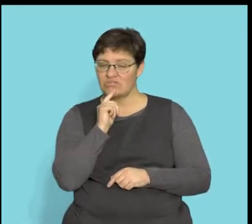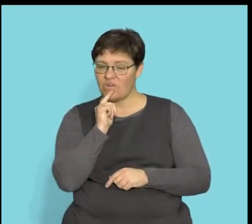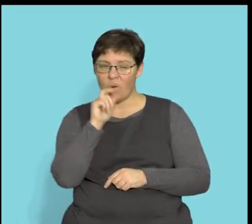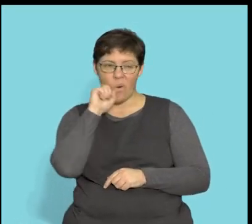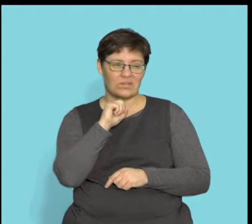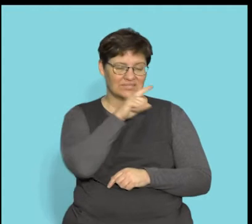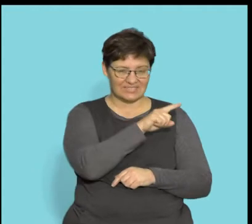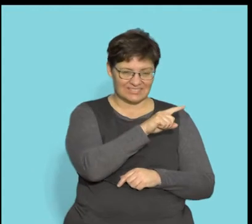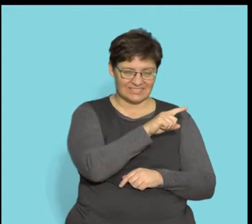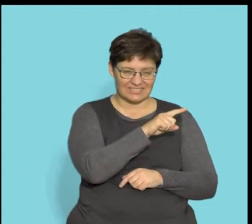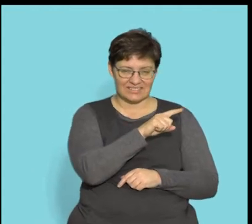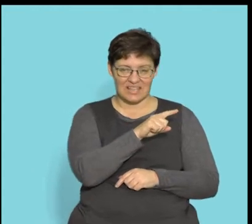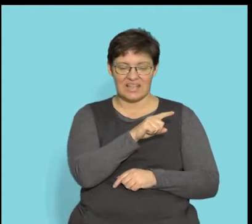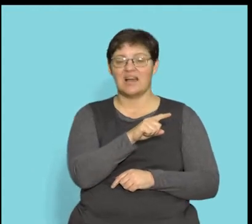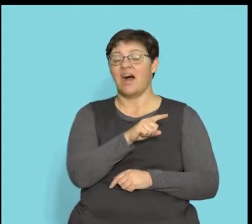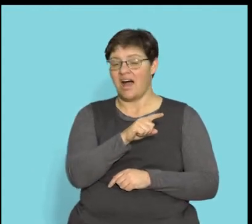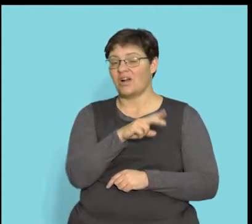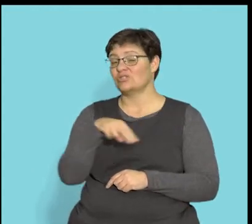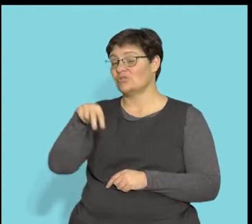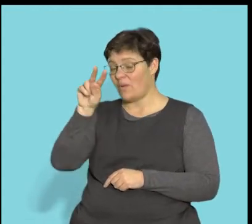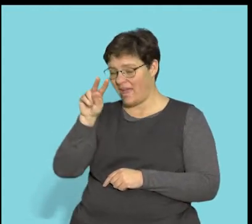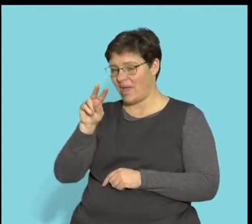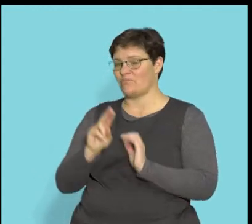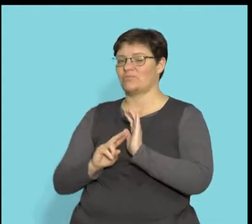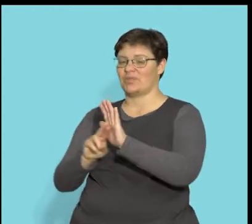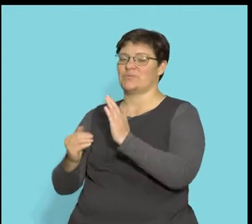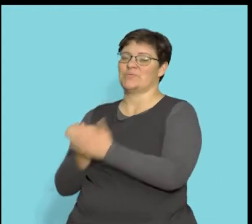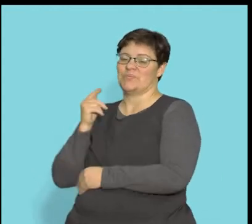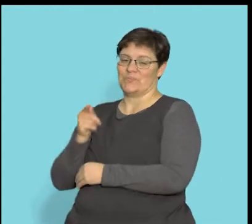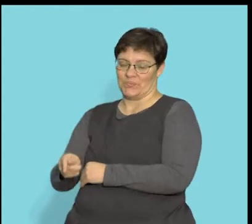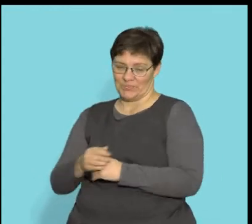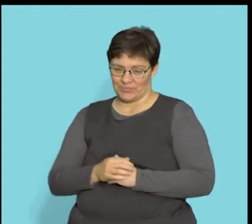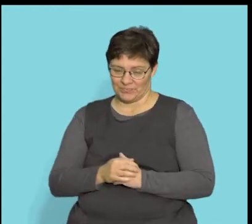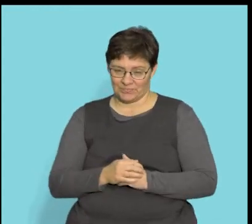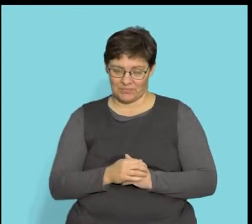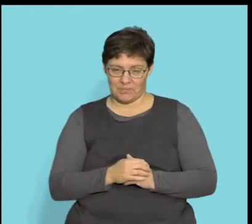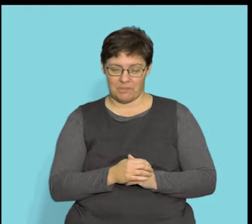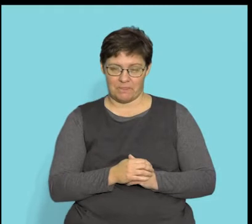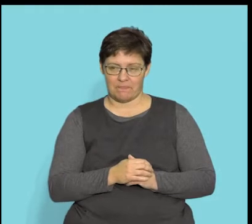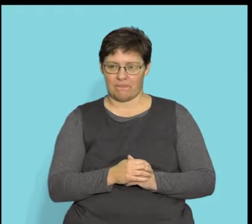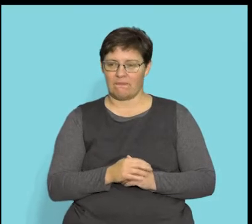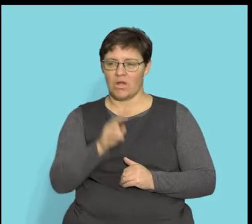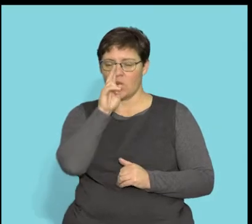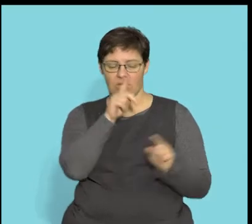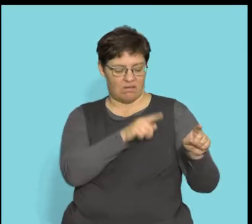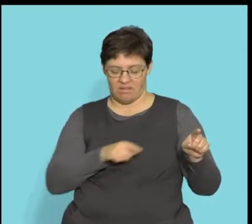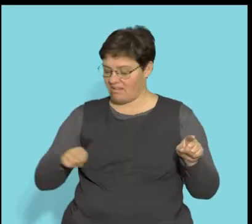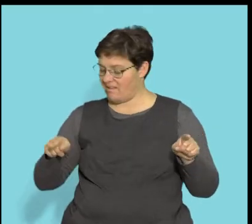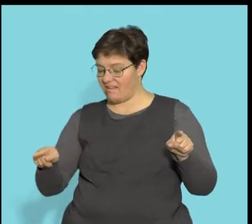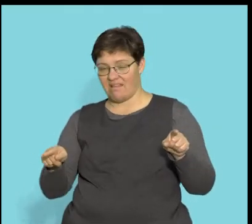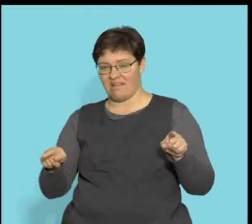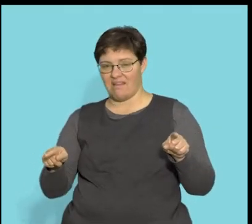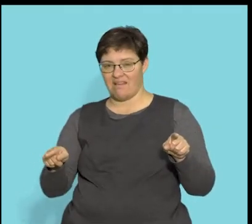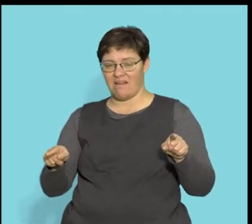squared times the old surface area is representative of my new surface area. Let's look at the